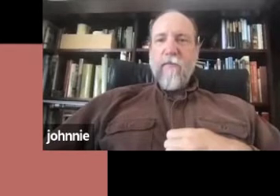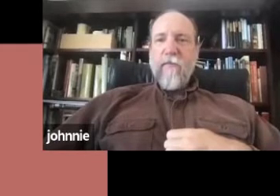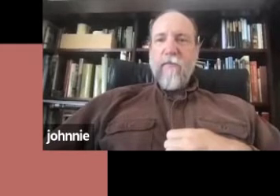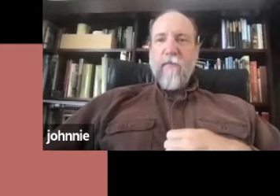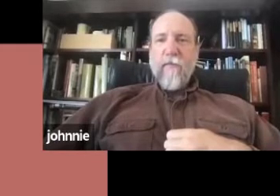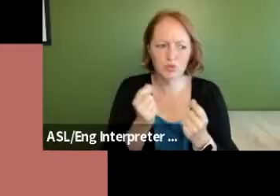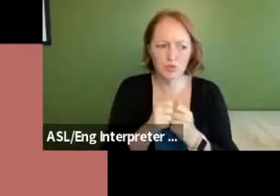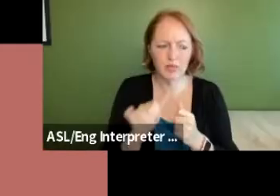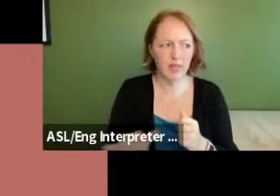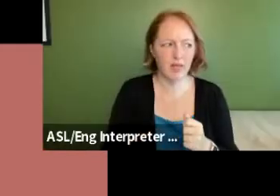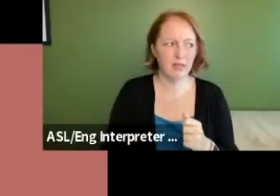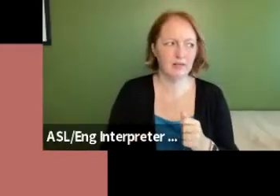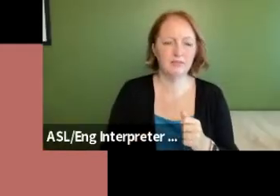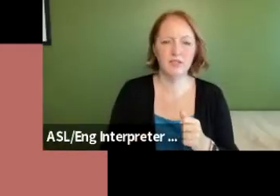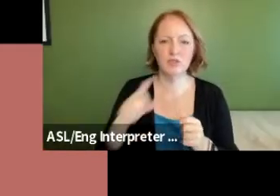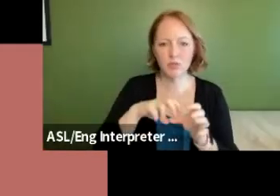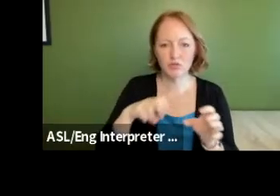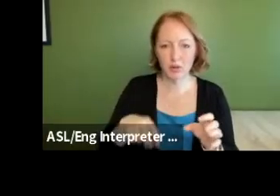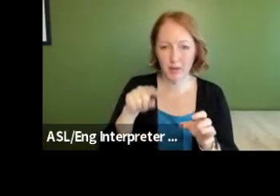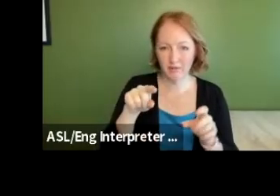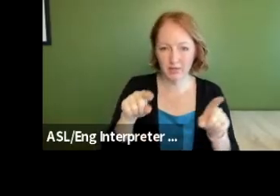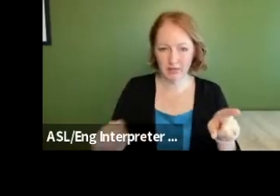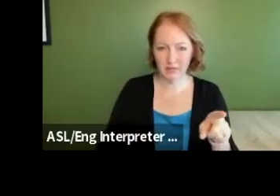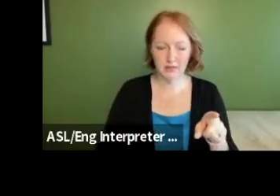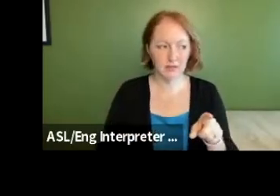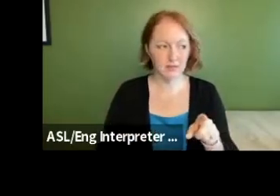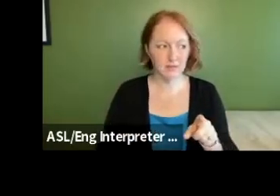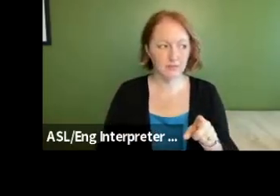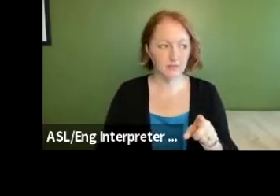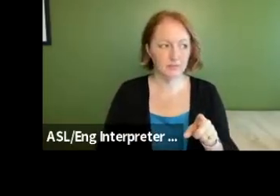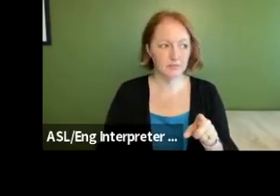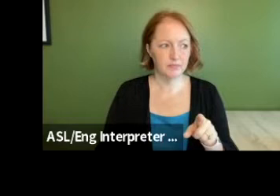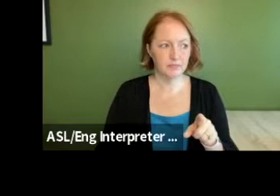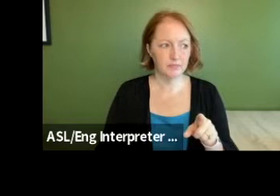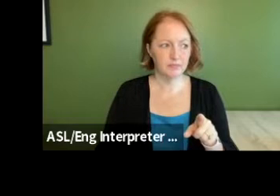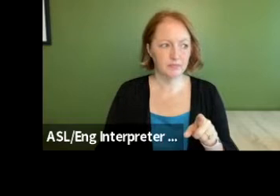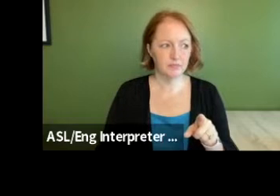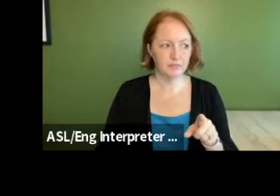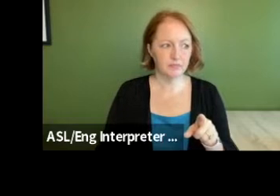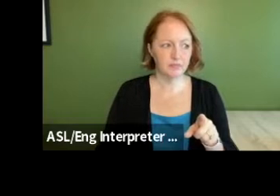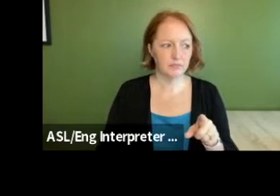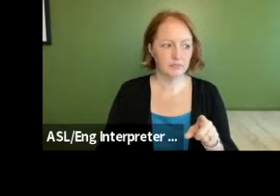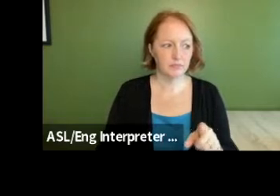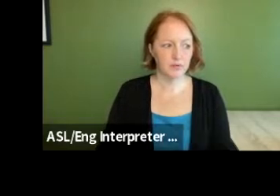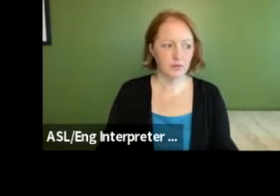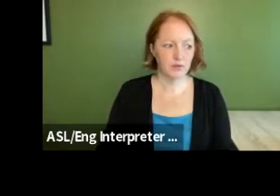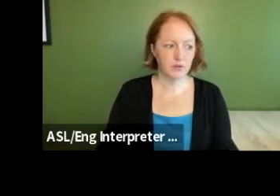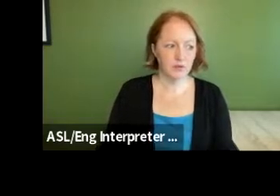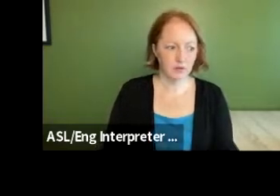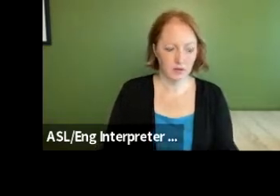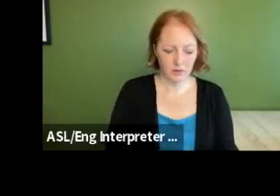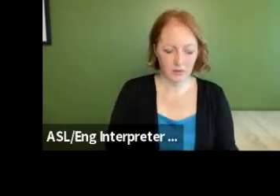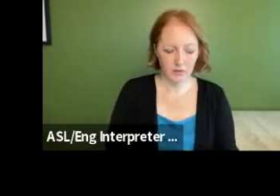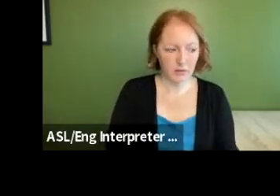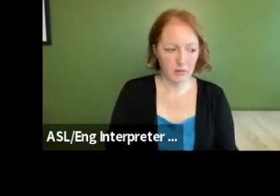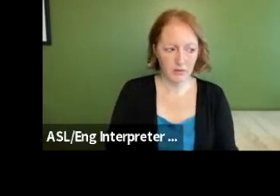these. So I'm going to drop out of this, and I'm going to share some video now. And we're doing really